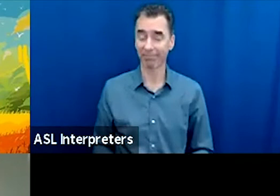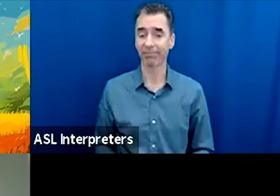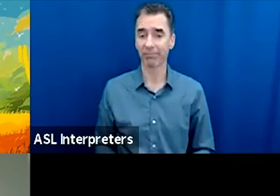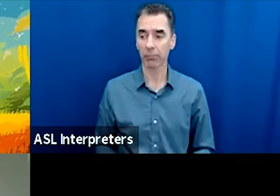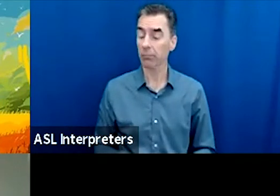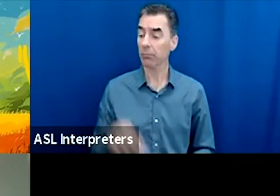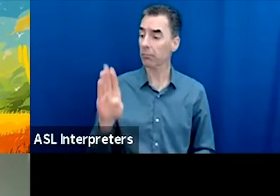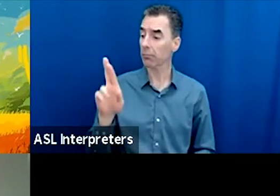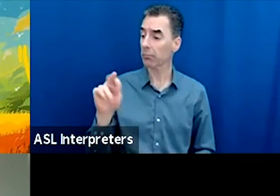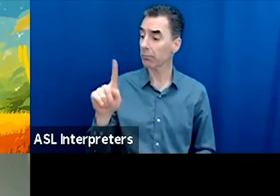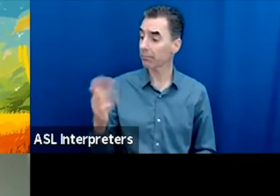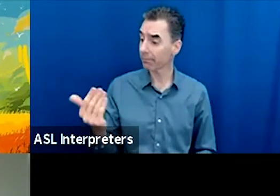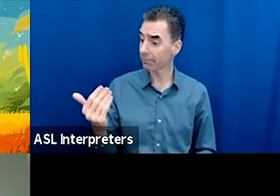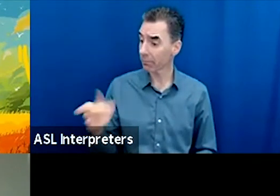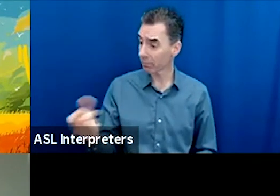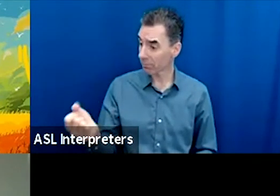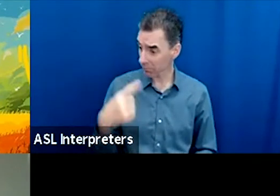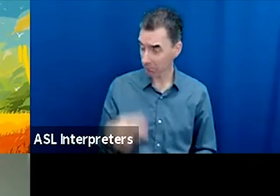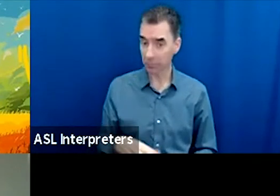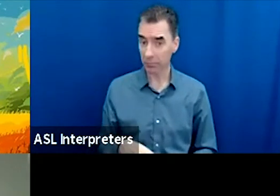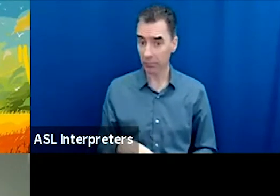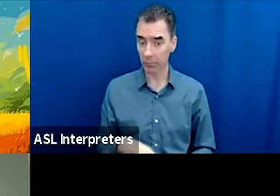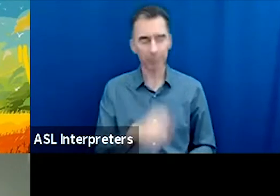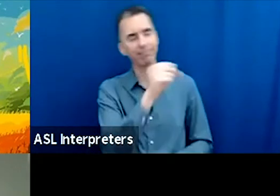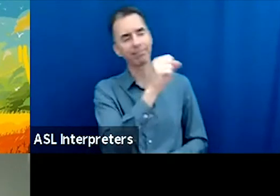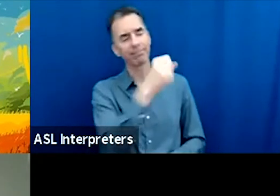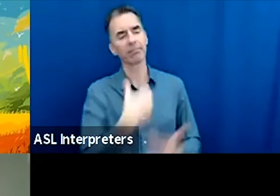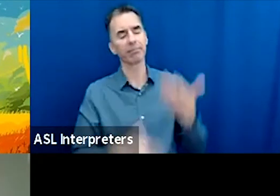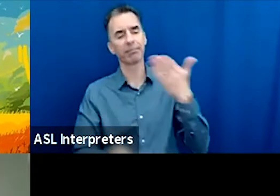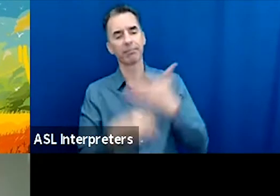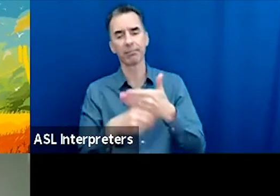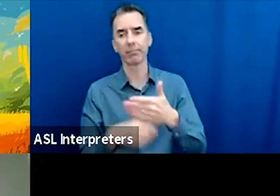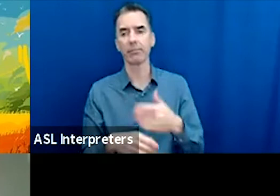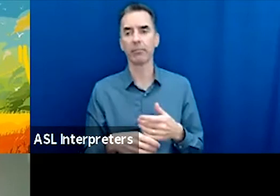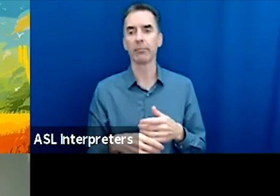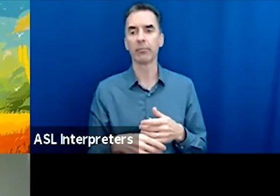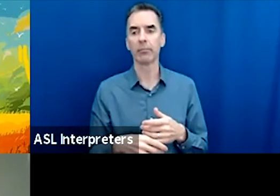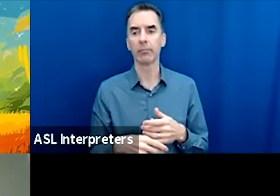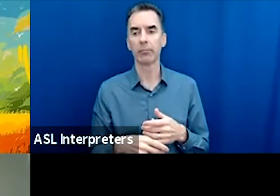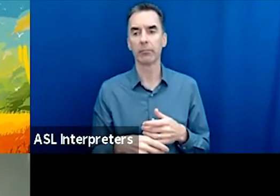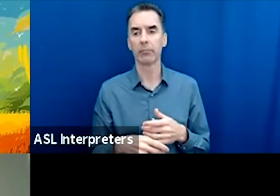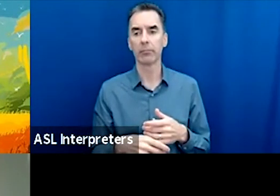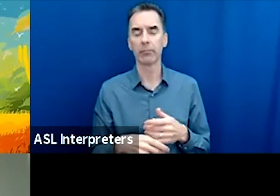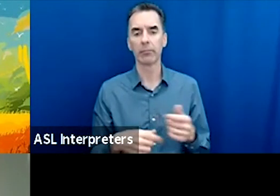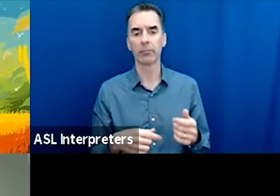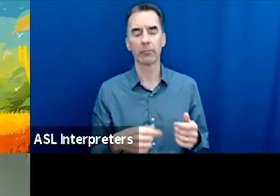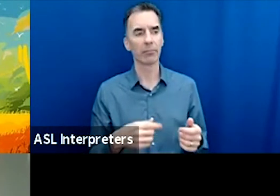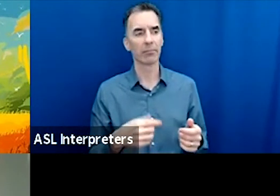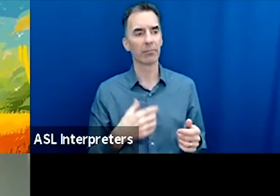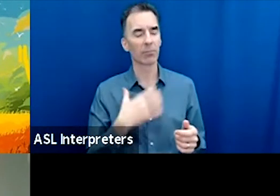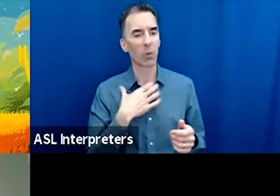Bernadette, did you want to hop in? Did you have a quick comment? Yeah, I just wanted to say when we're talking about wouldn't it be nice for grading and